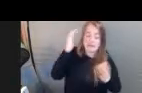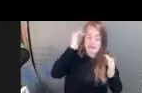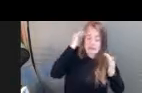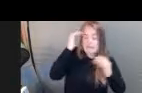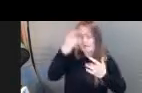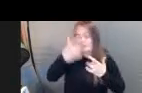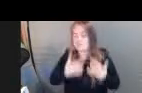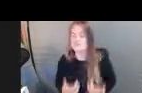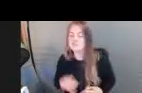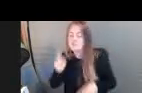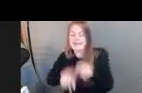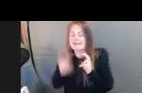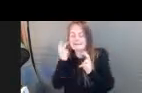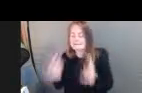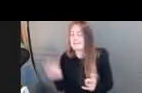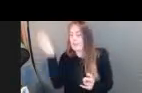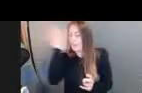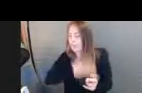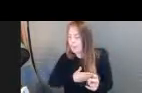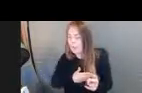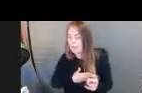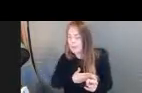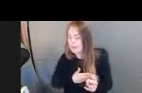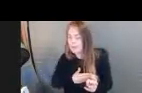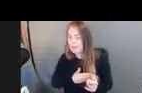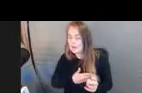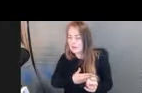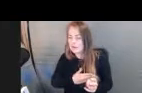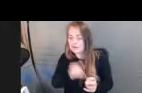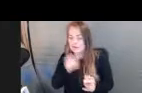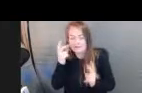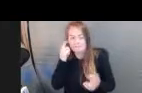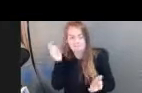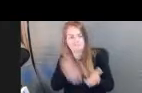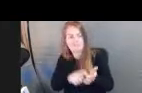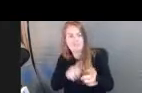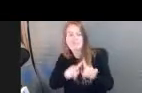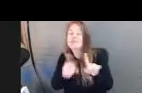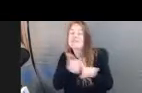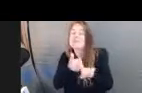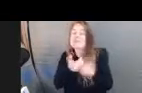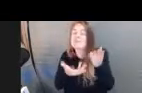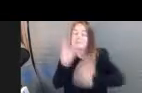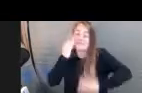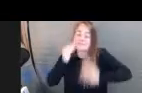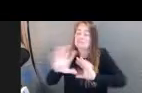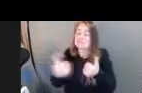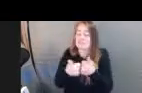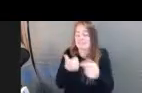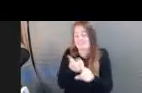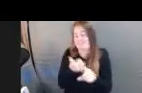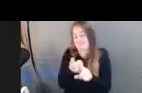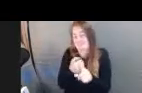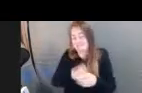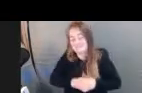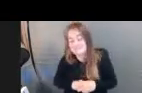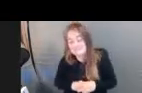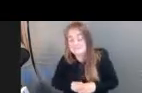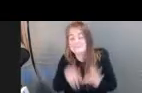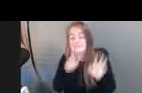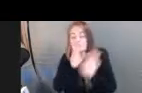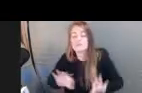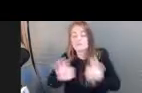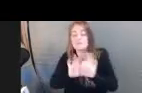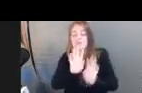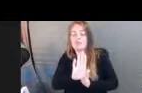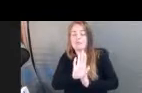some of the things that you wouldn't necessarily see on the surface, but somebody may be going through some challenges themselves, and it's important that we put